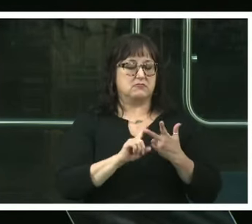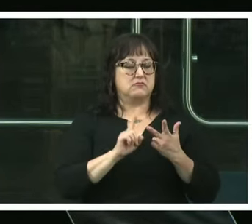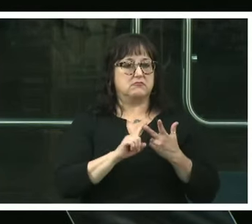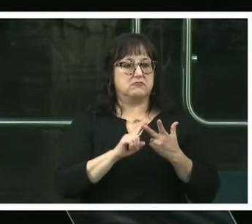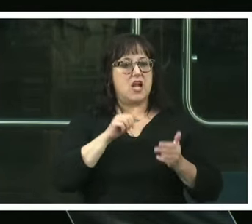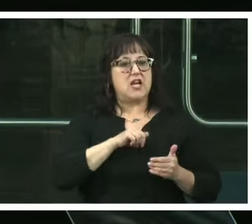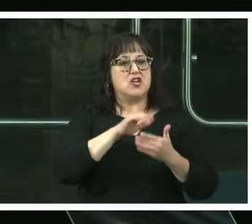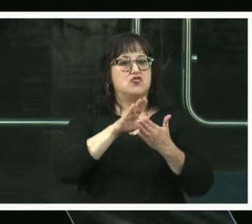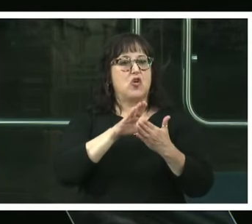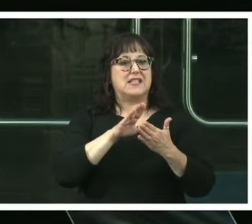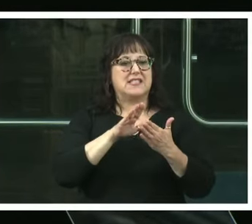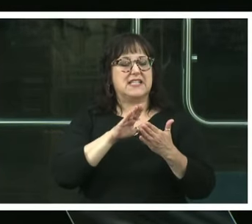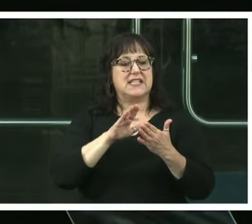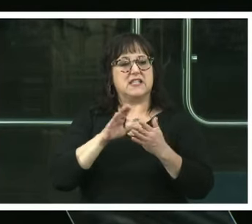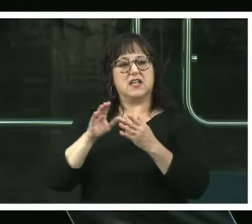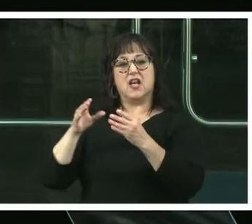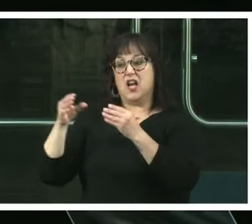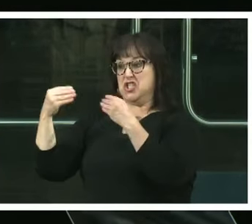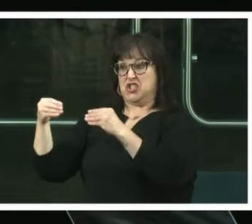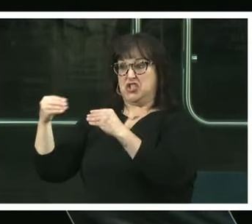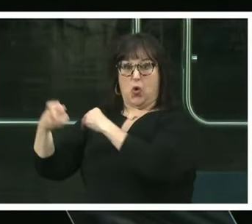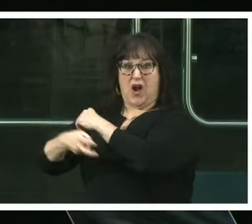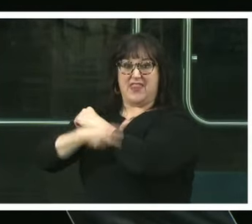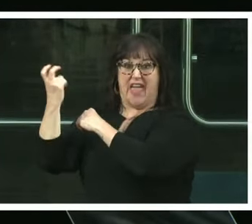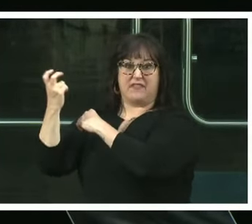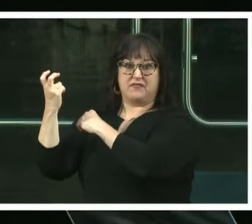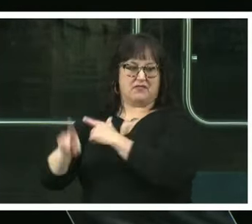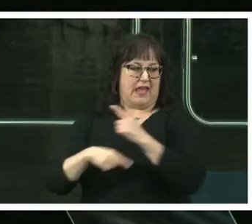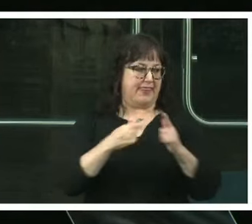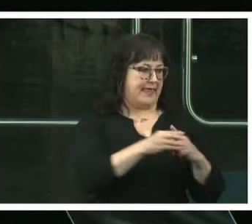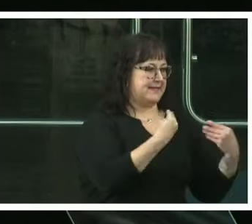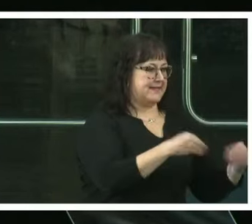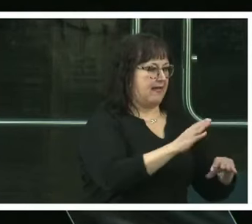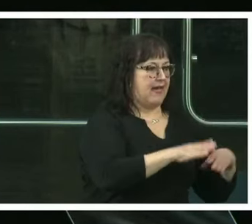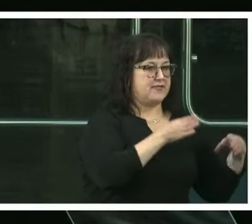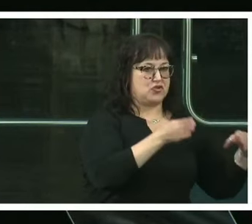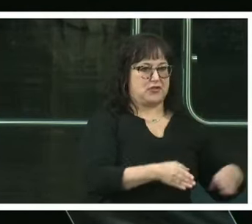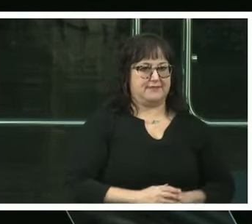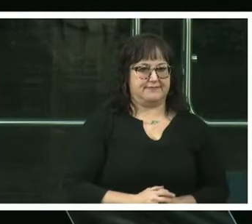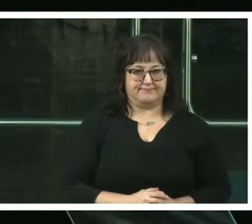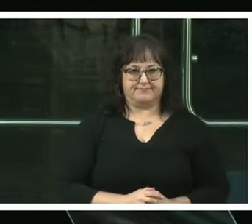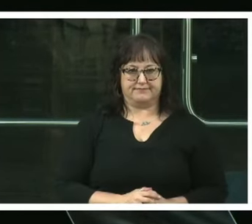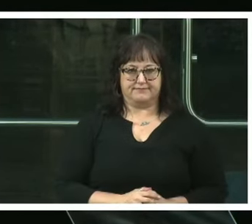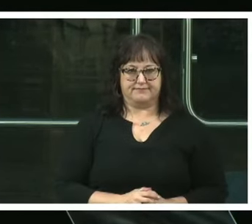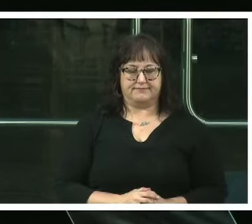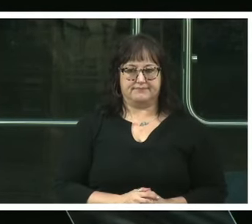addressing retail theft. And I want to make